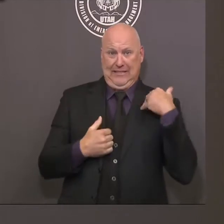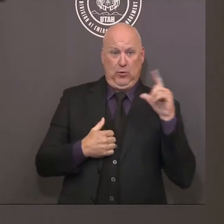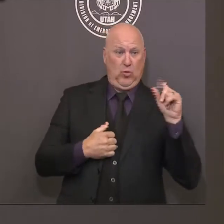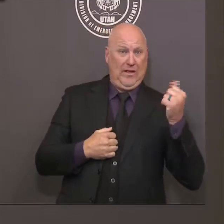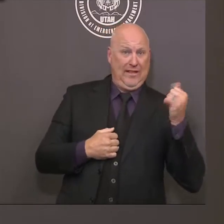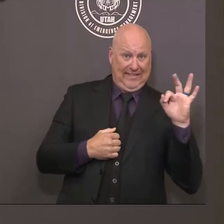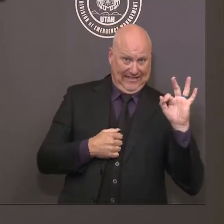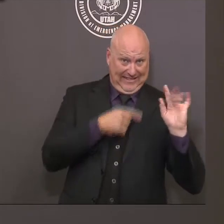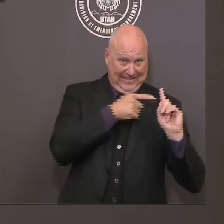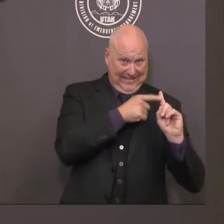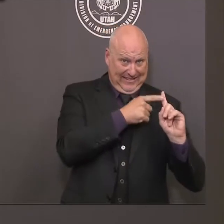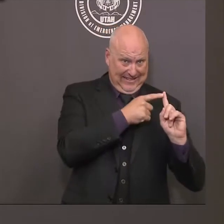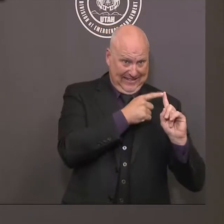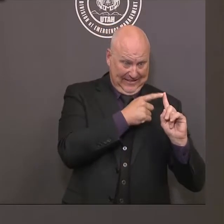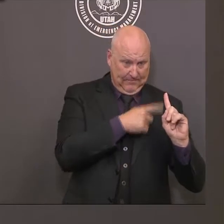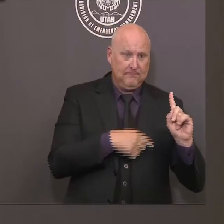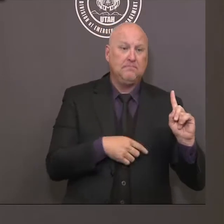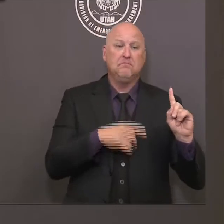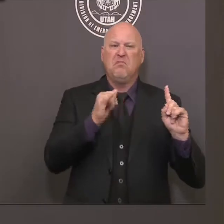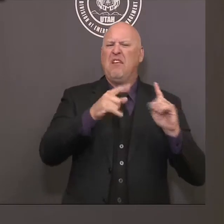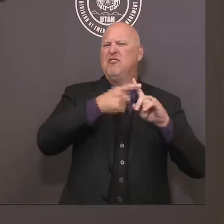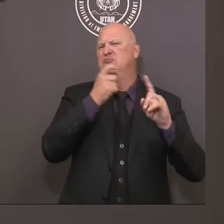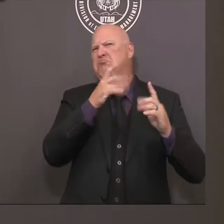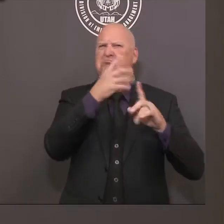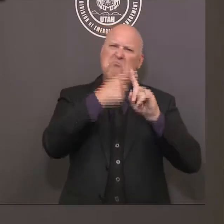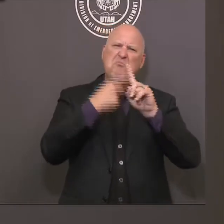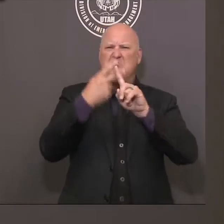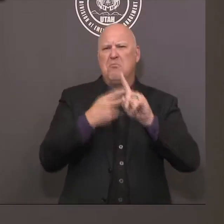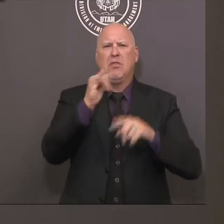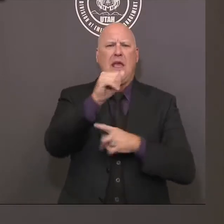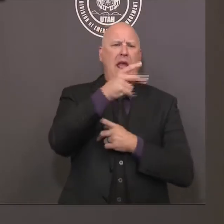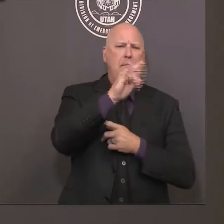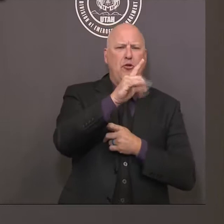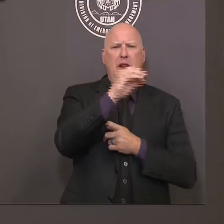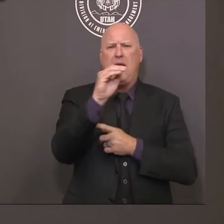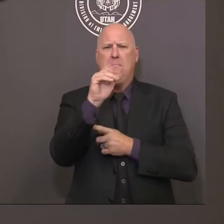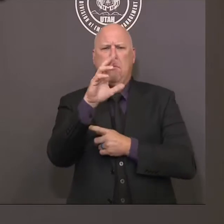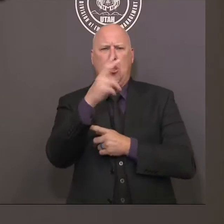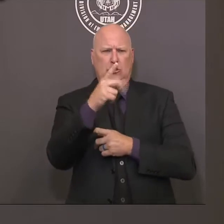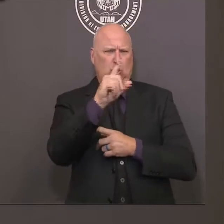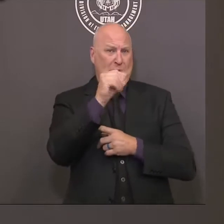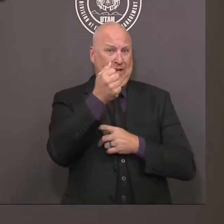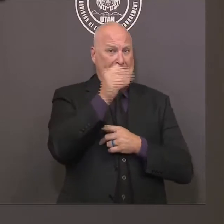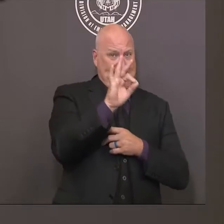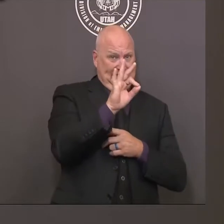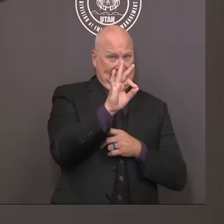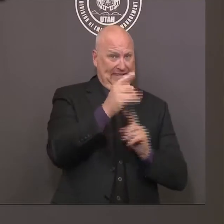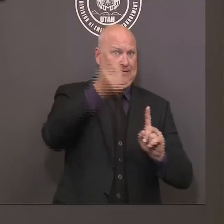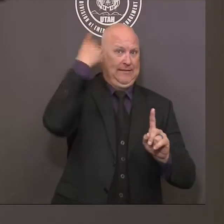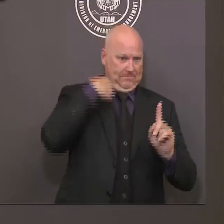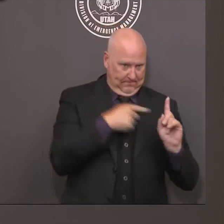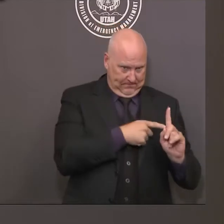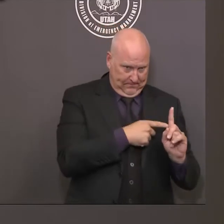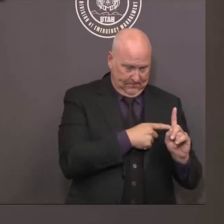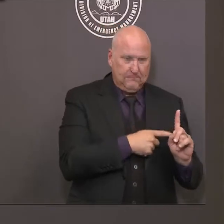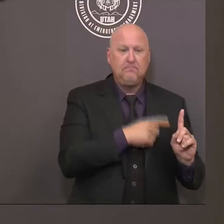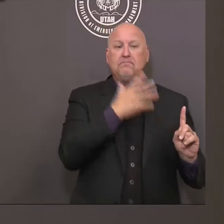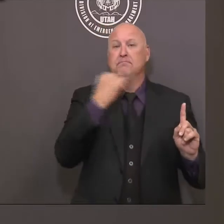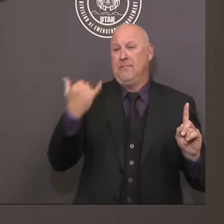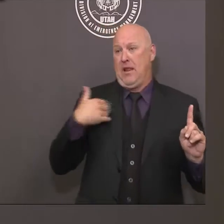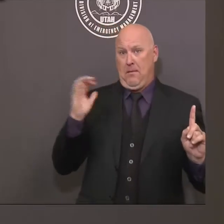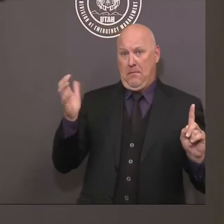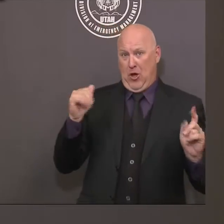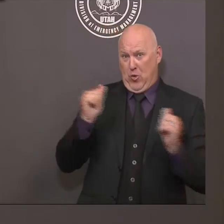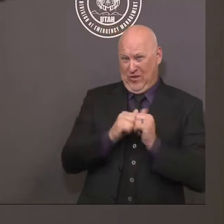we had 50 COVID fatalities. As we look at those, I'm really concerned that as we have a third of the increase of fatalities